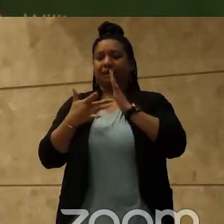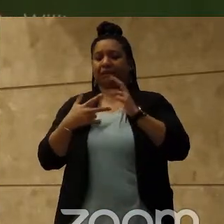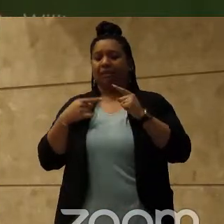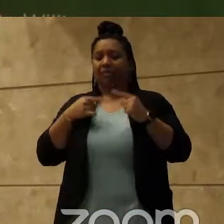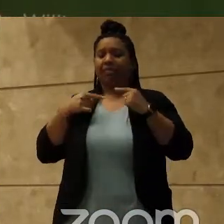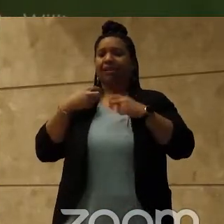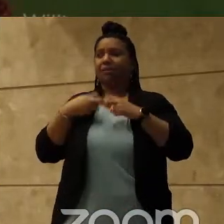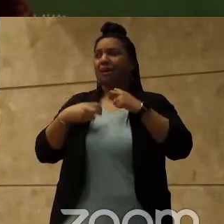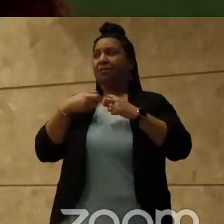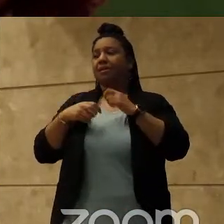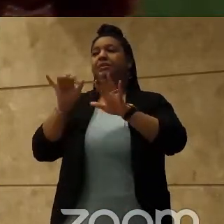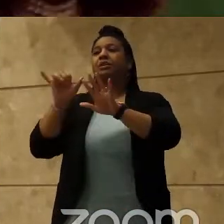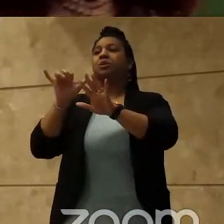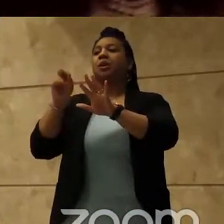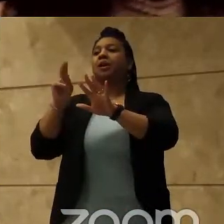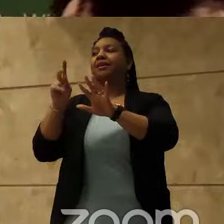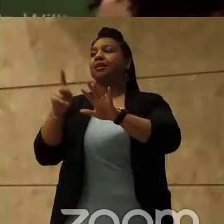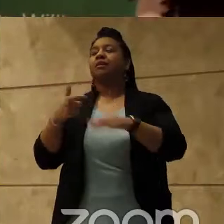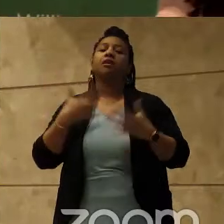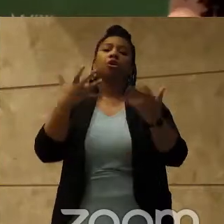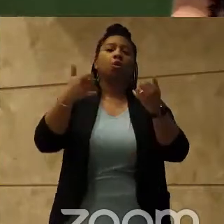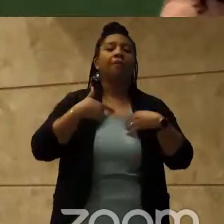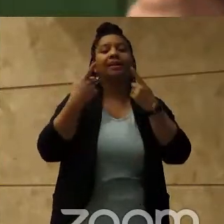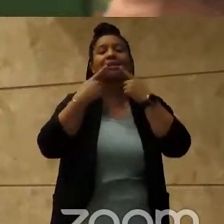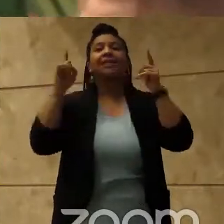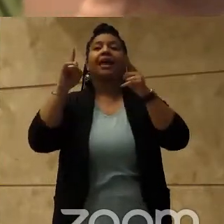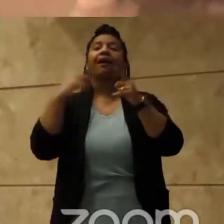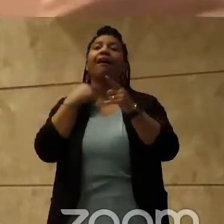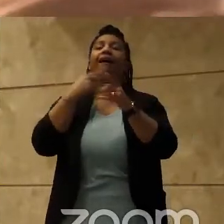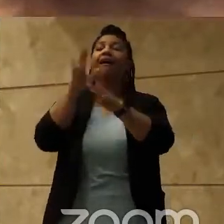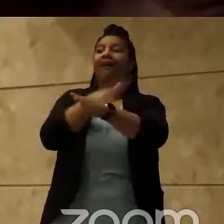Oh, now see. They want to make me sing like him or something.